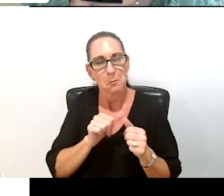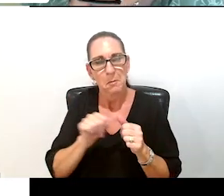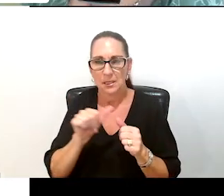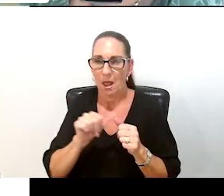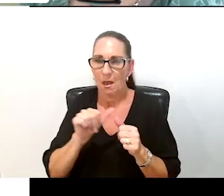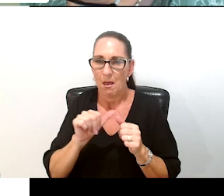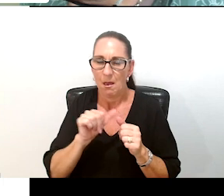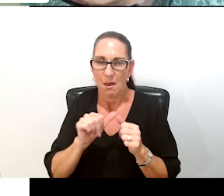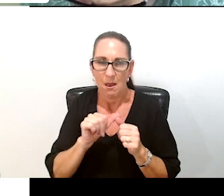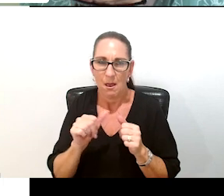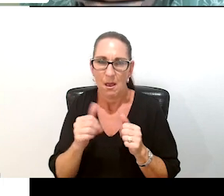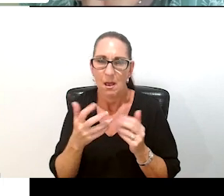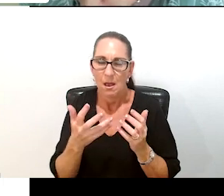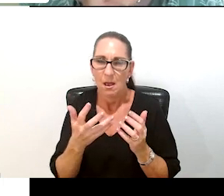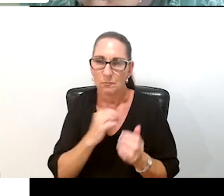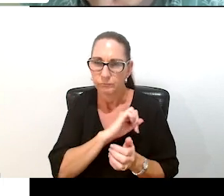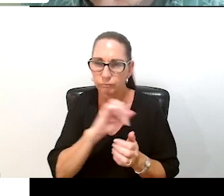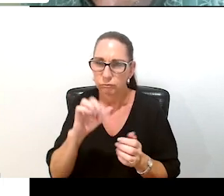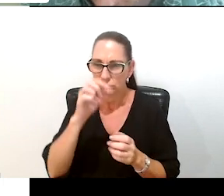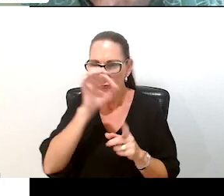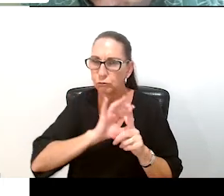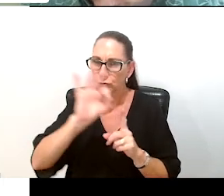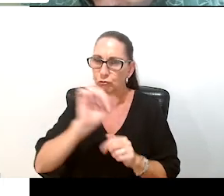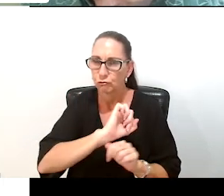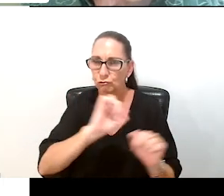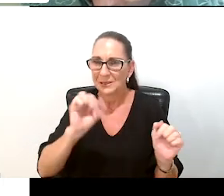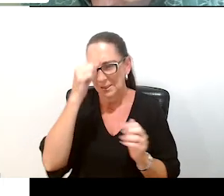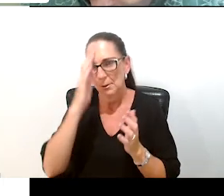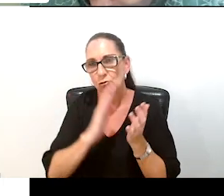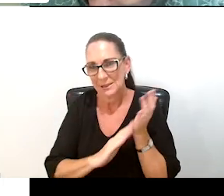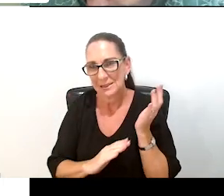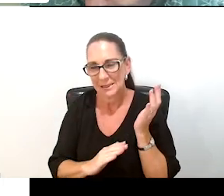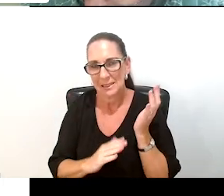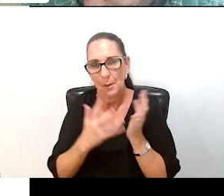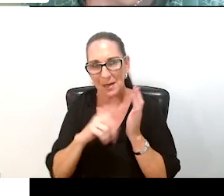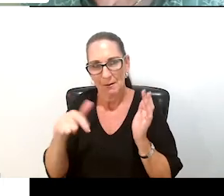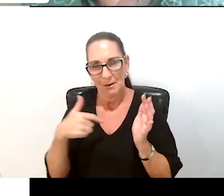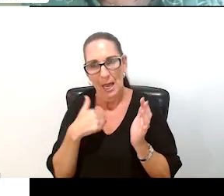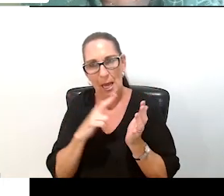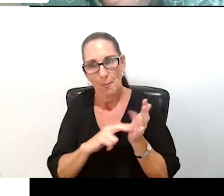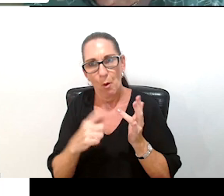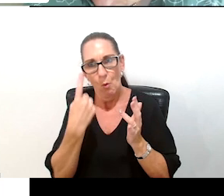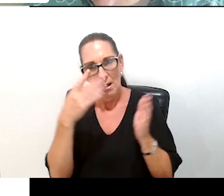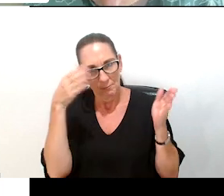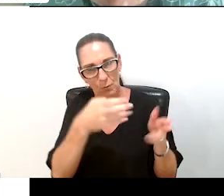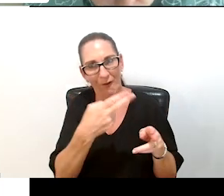make sure the experiences of people with disabilities are at the center of decision